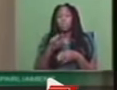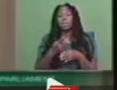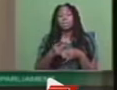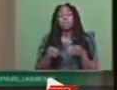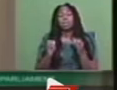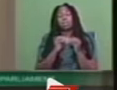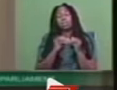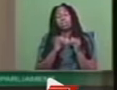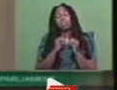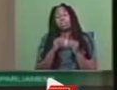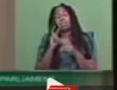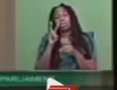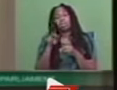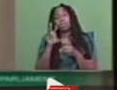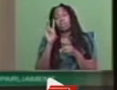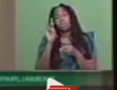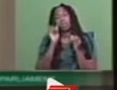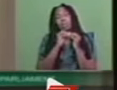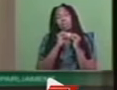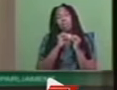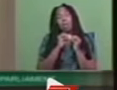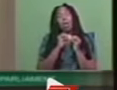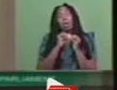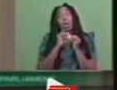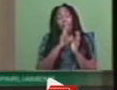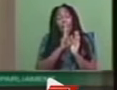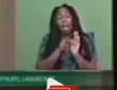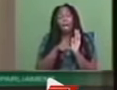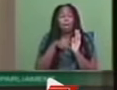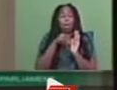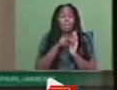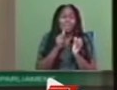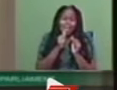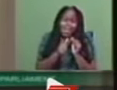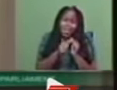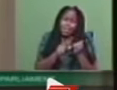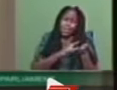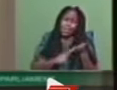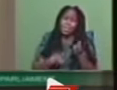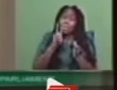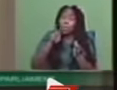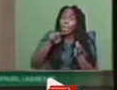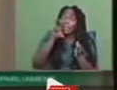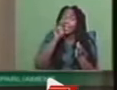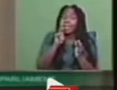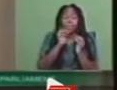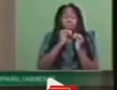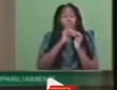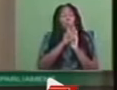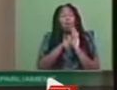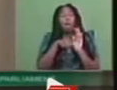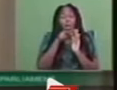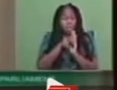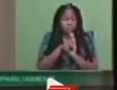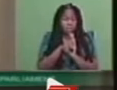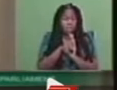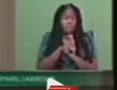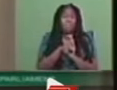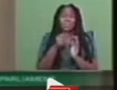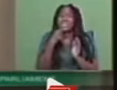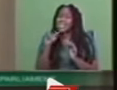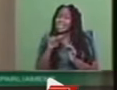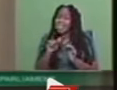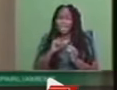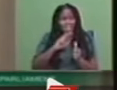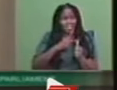spent each week on household work, childcare, and education. That is nearly like a second job, equivalent to a second